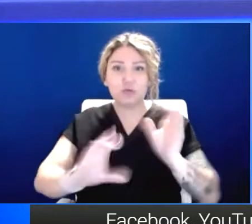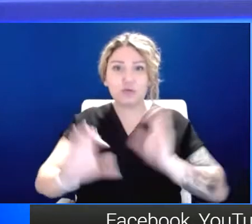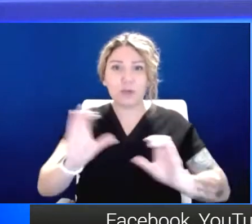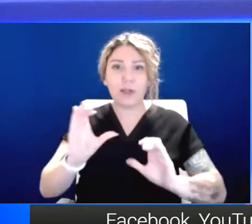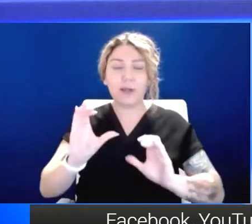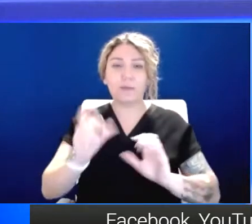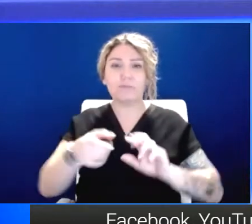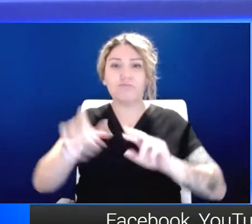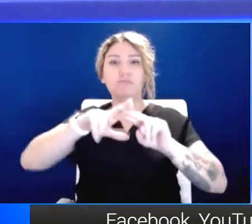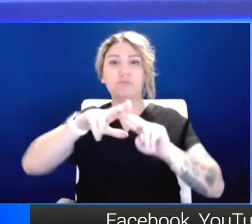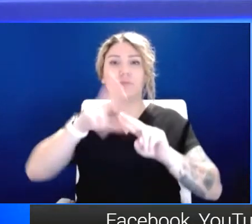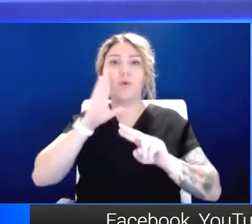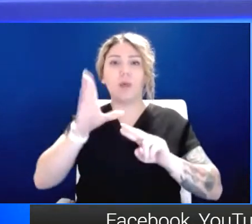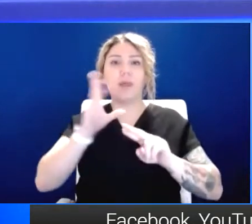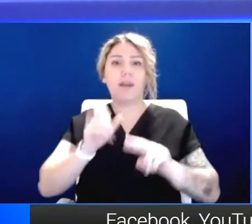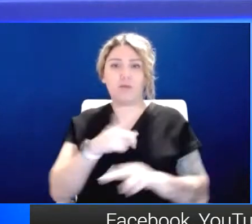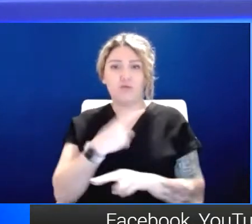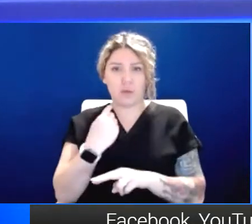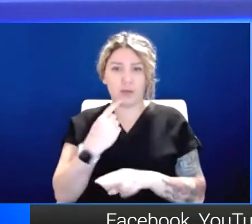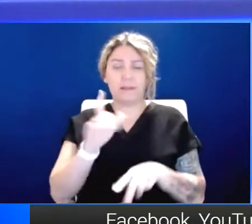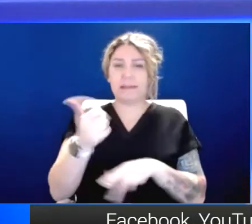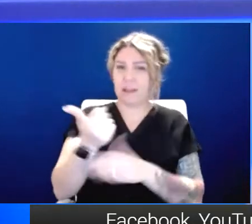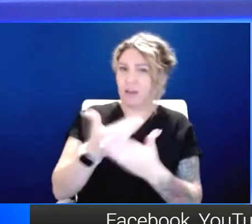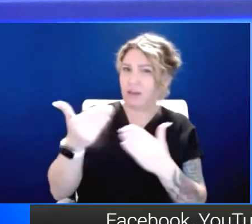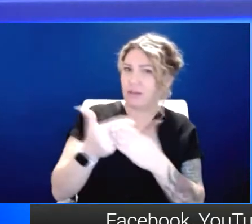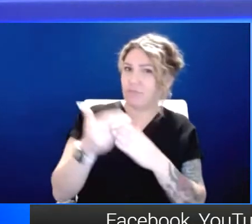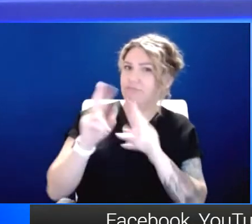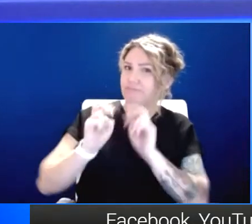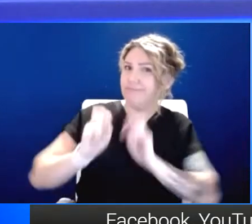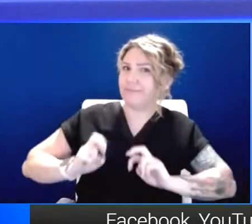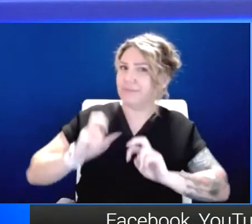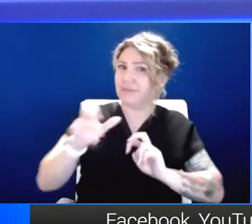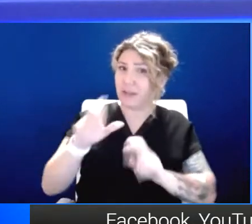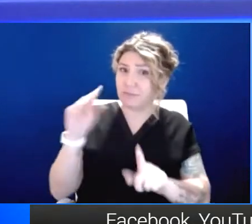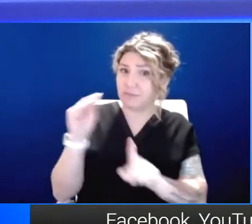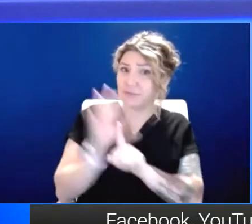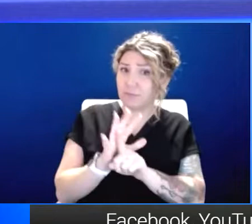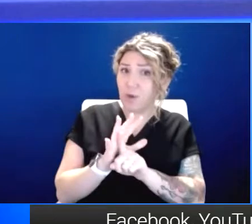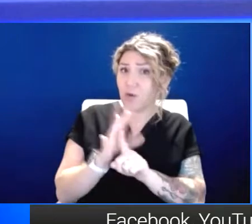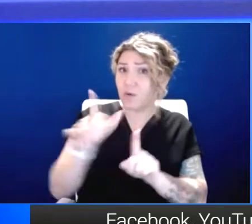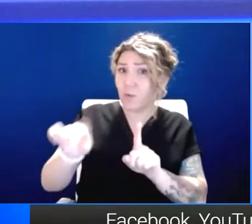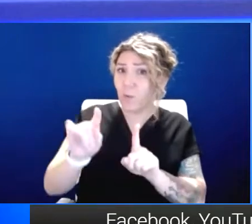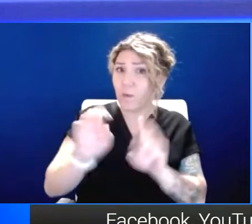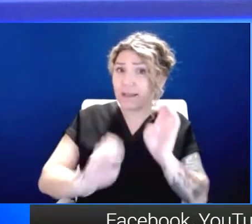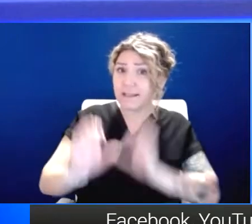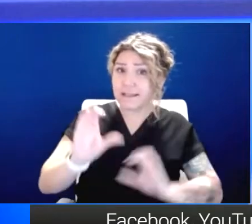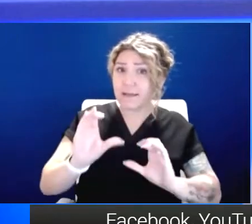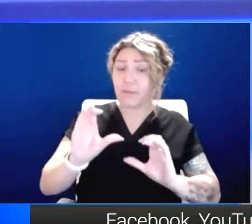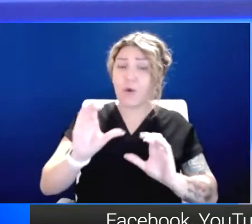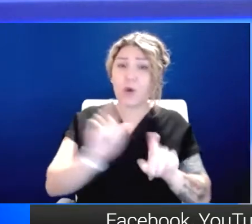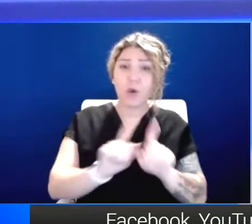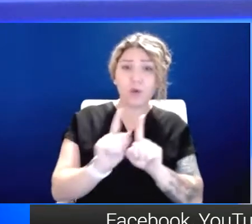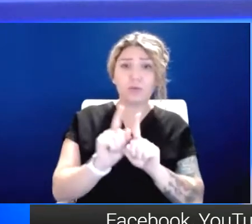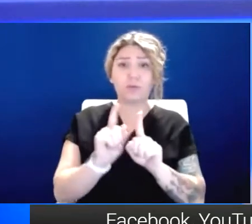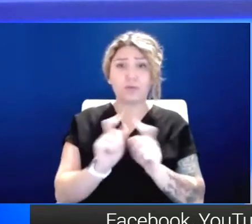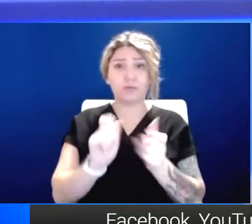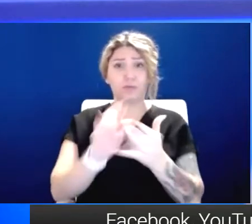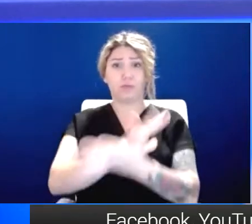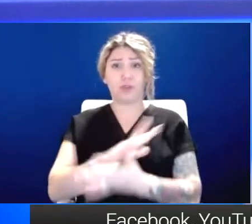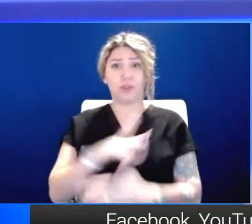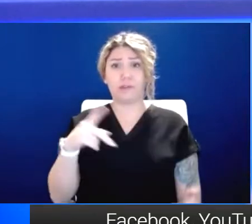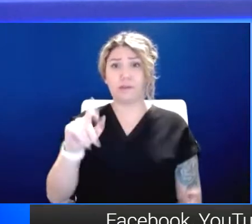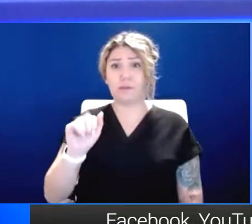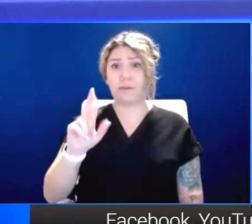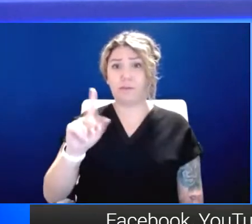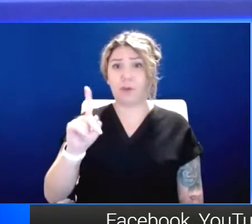disease. So that's another factor we look at. Have they been exposed to chemicals? Because that can also cause Parkinson's. We feel